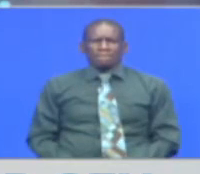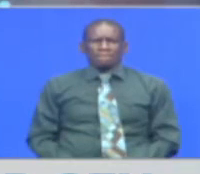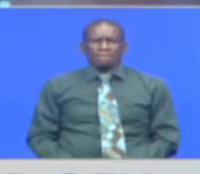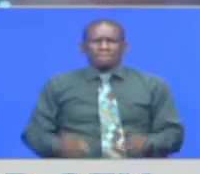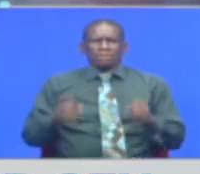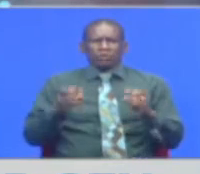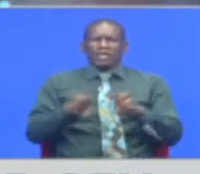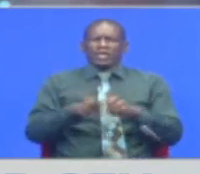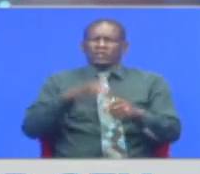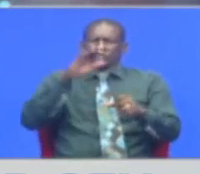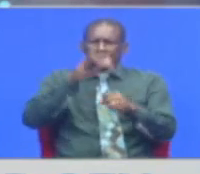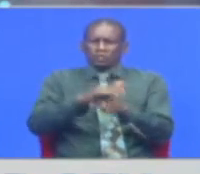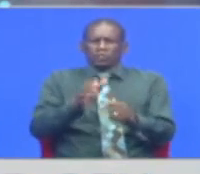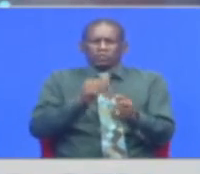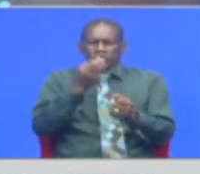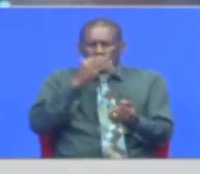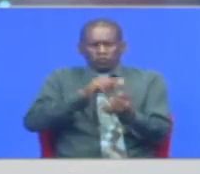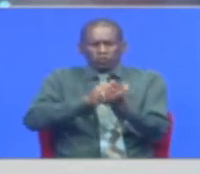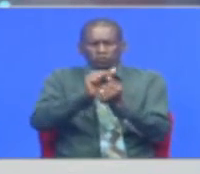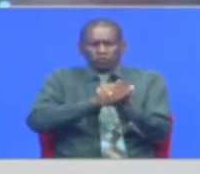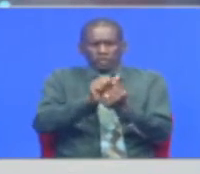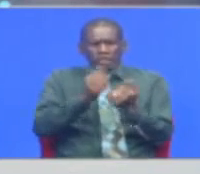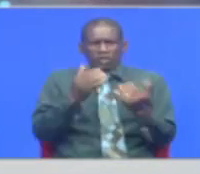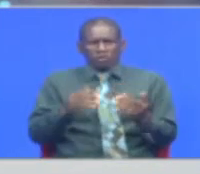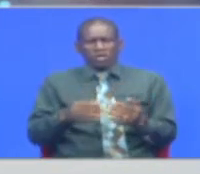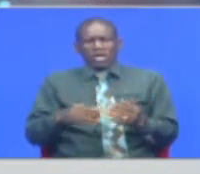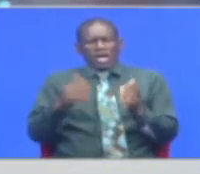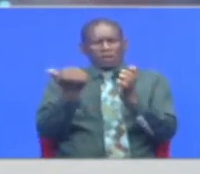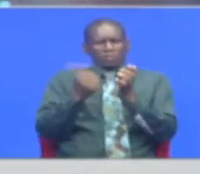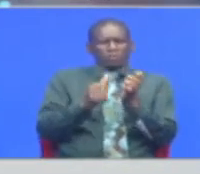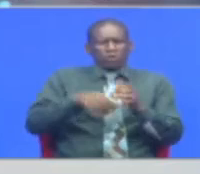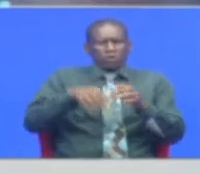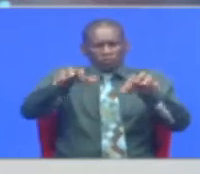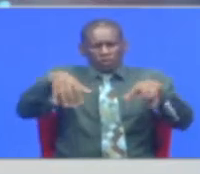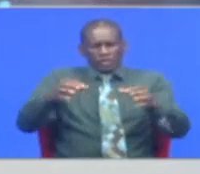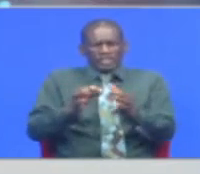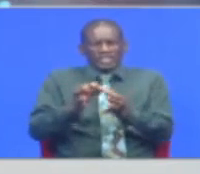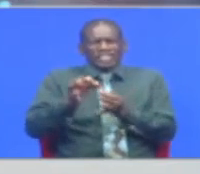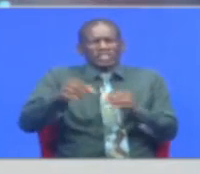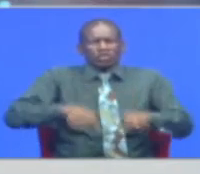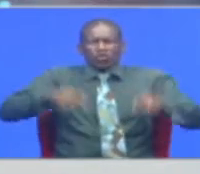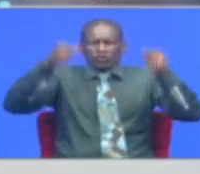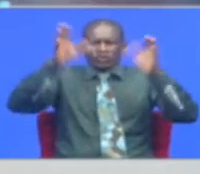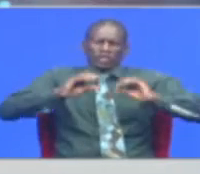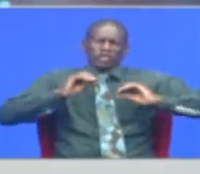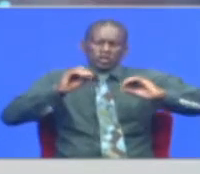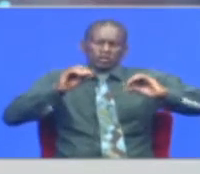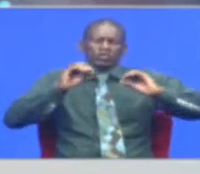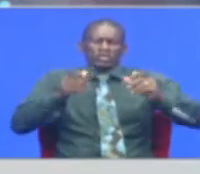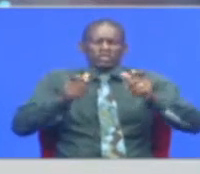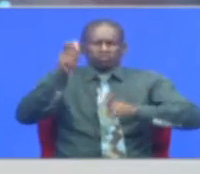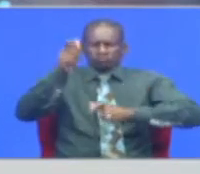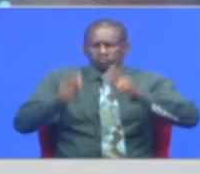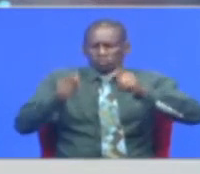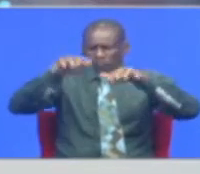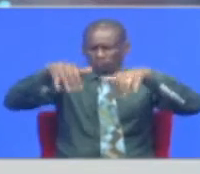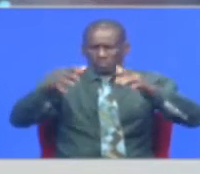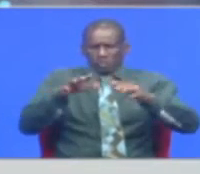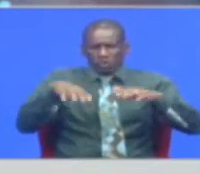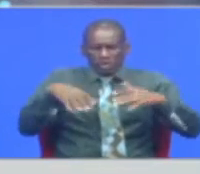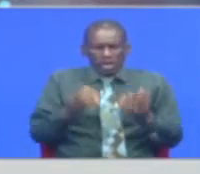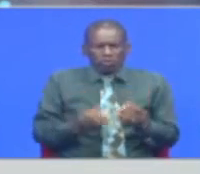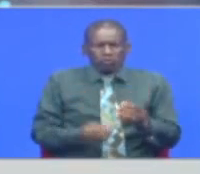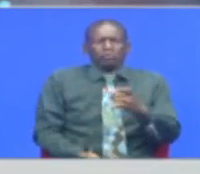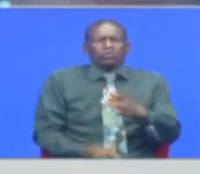As promised, Food Friday, an acute shortage of agricultural extension officers to train dairy farmers on modern production